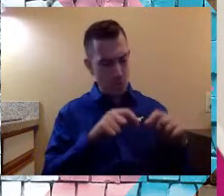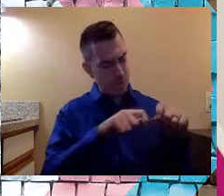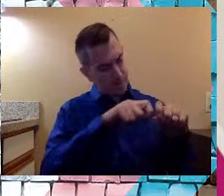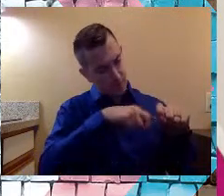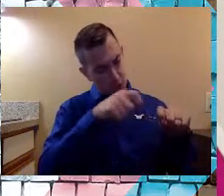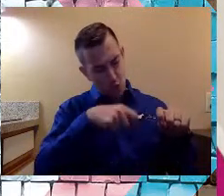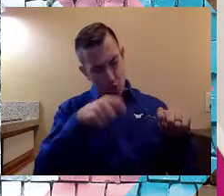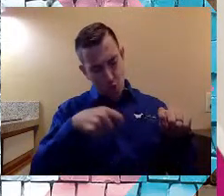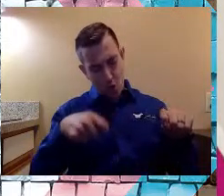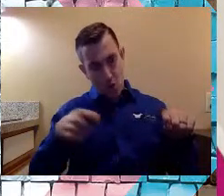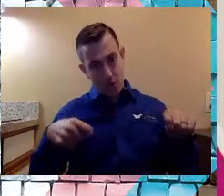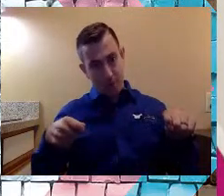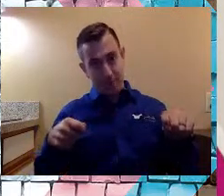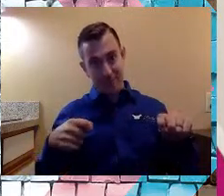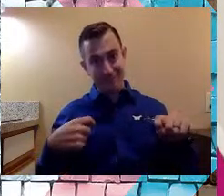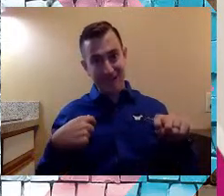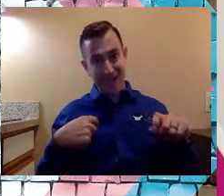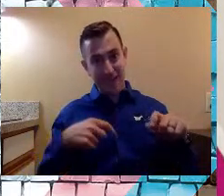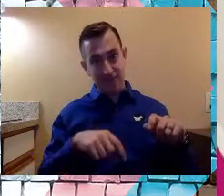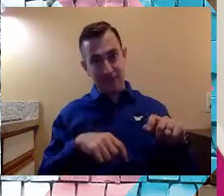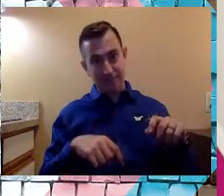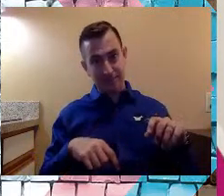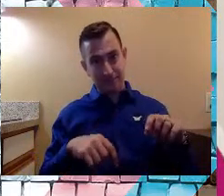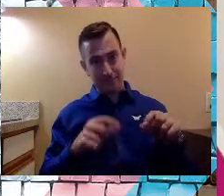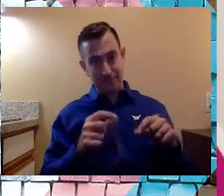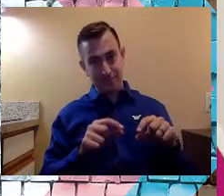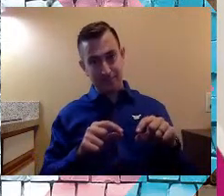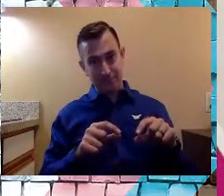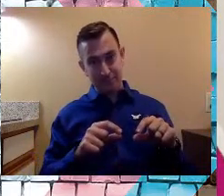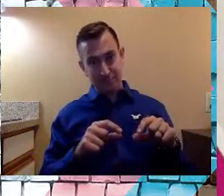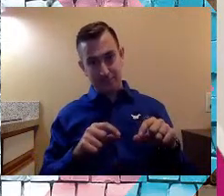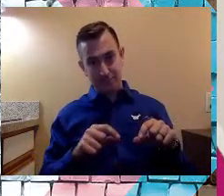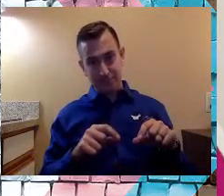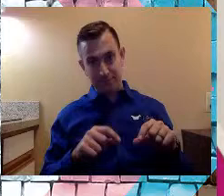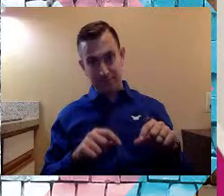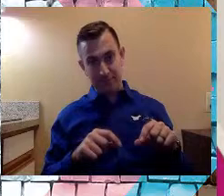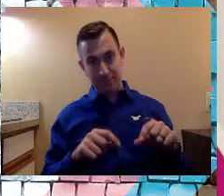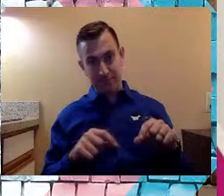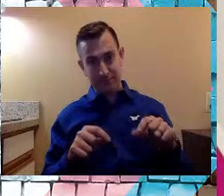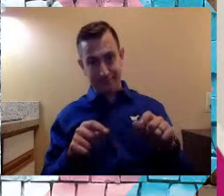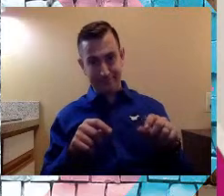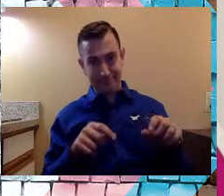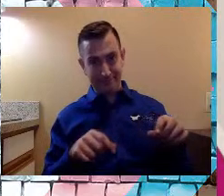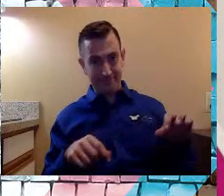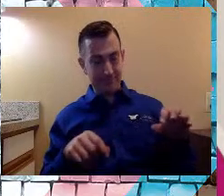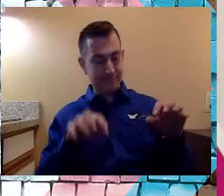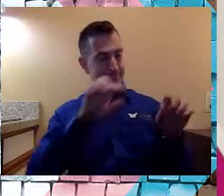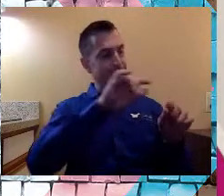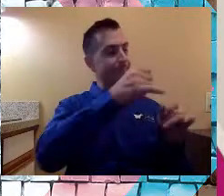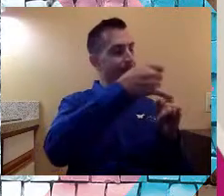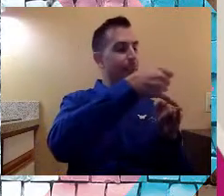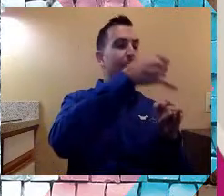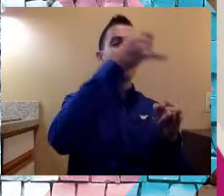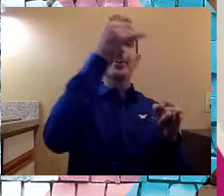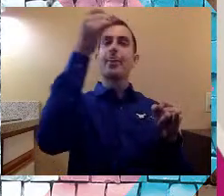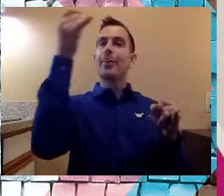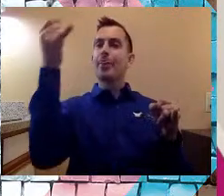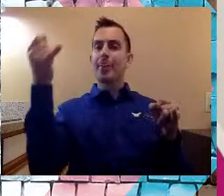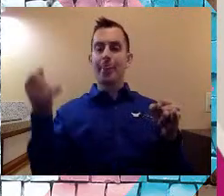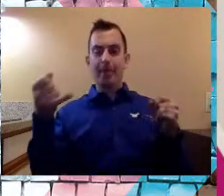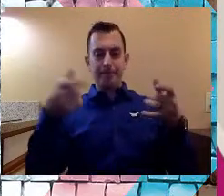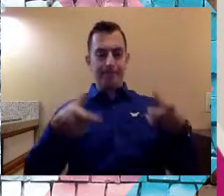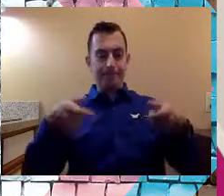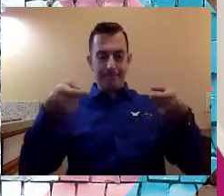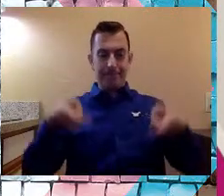we did the whole time we were wrapping. I tied it right here at the end and then I left a little space and I tied it to the other